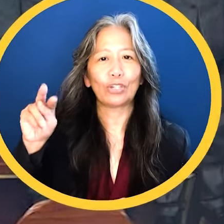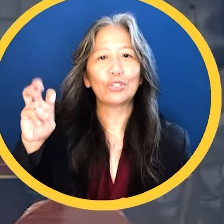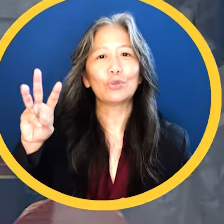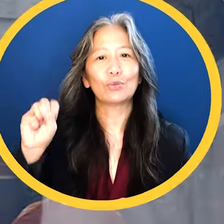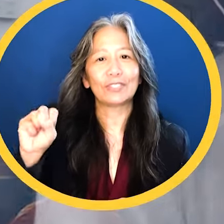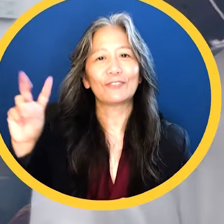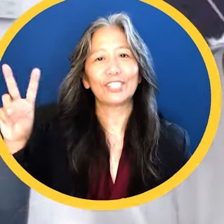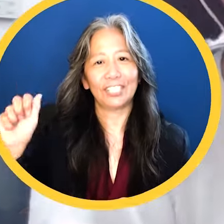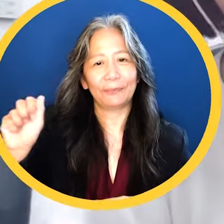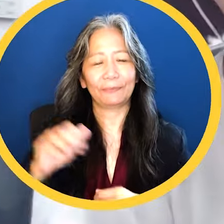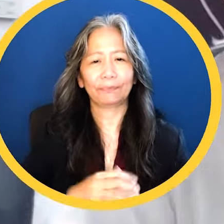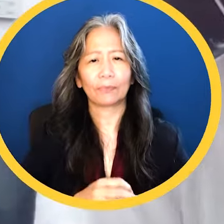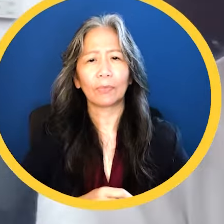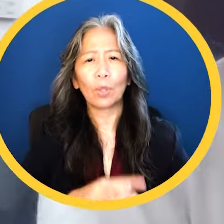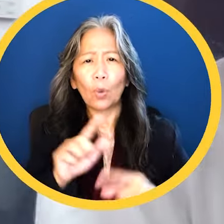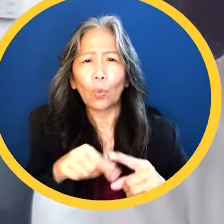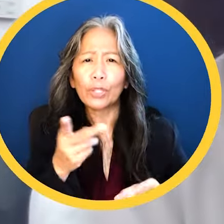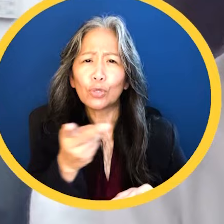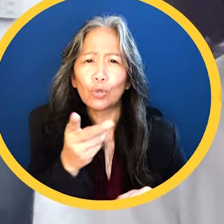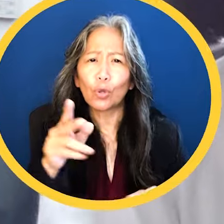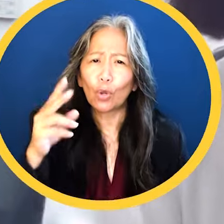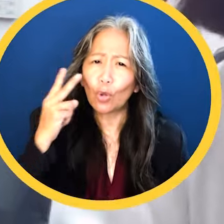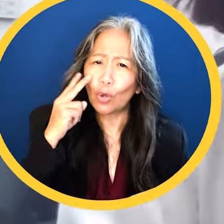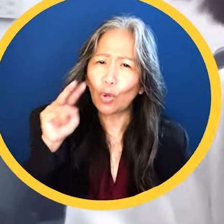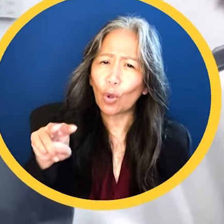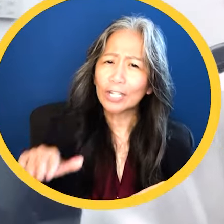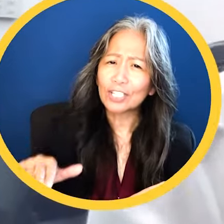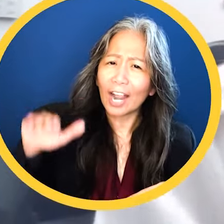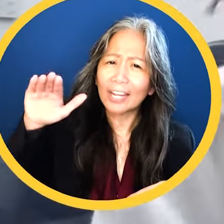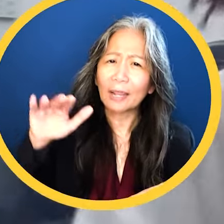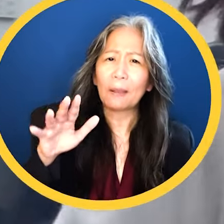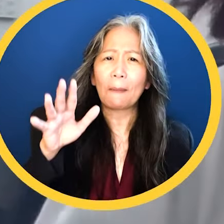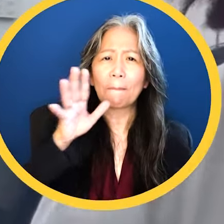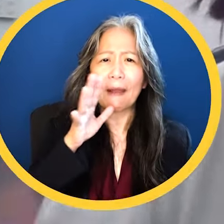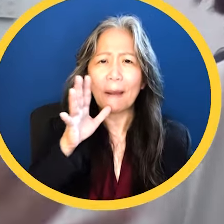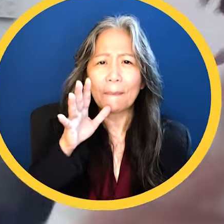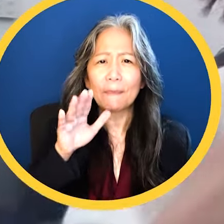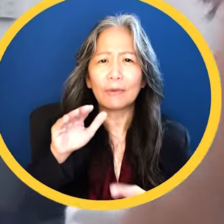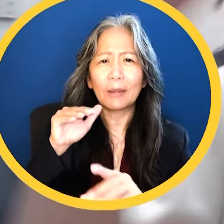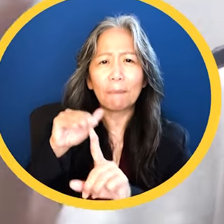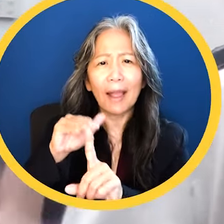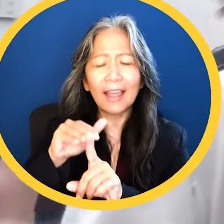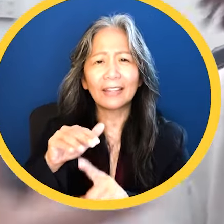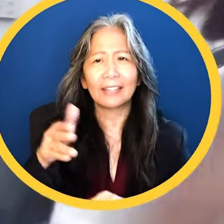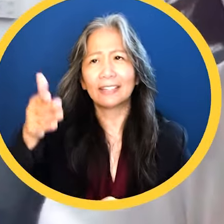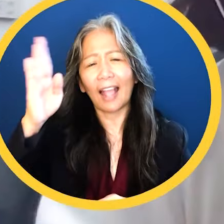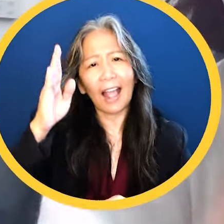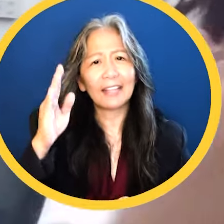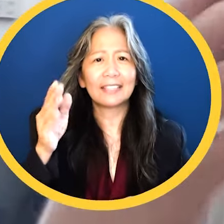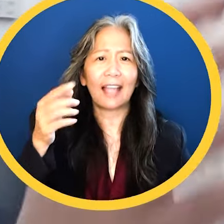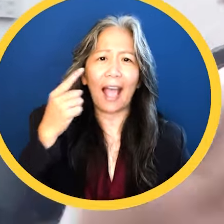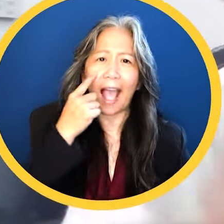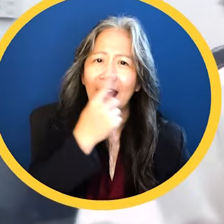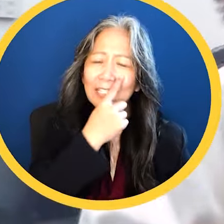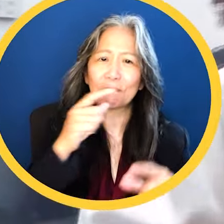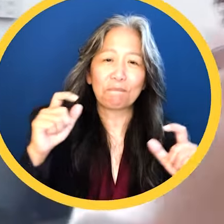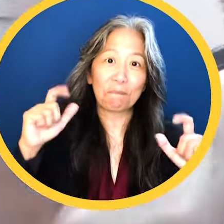When you look at your childhood, when you look at your mom's reminders, God's